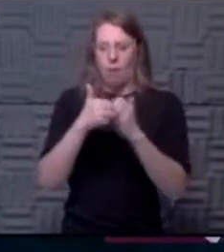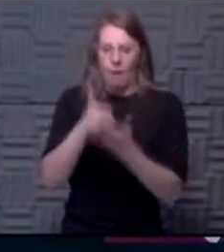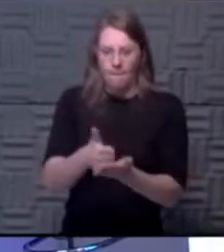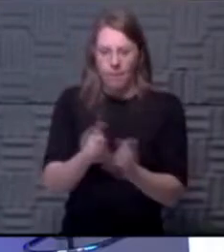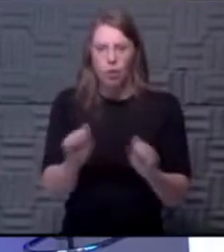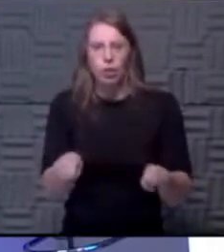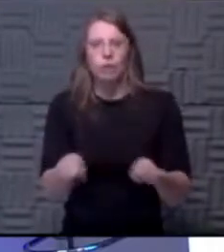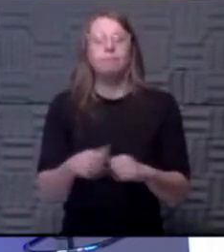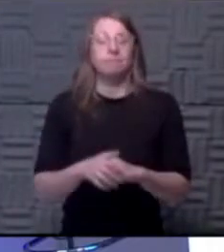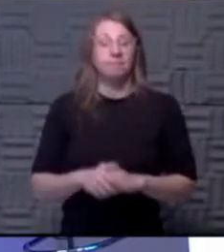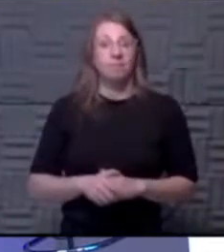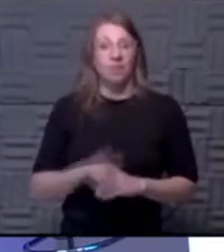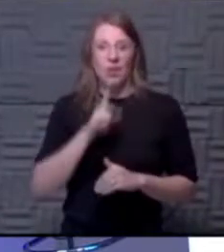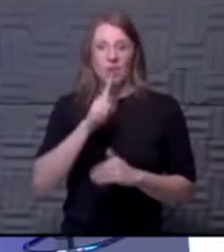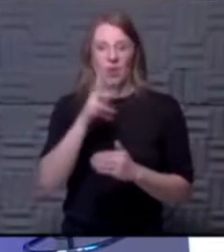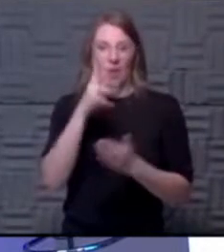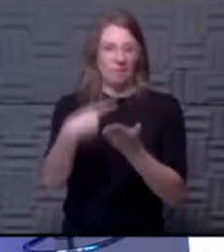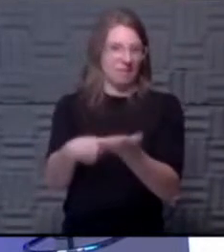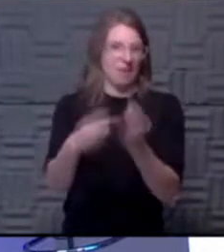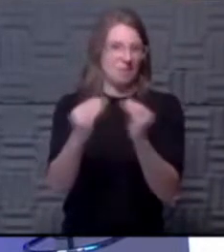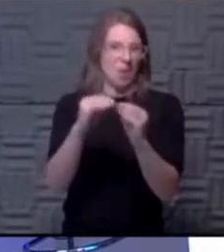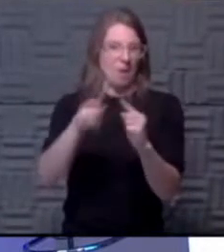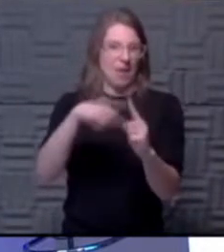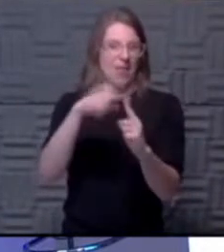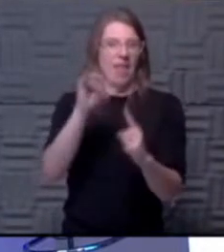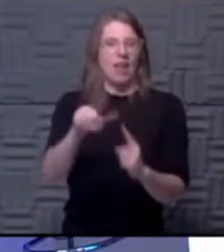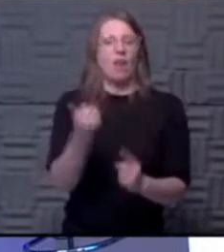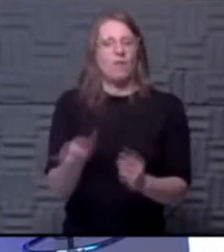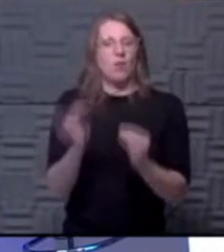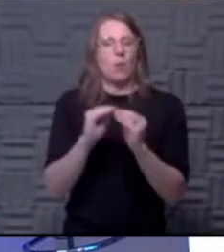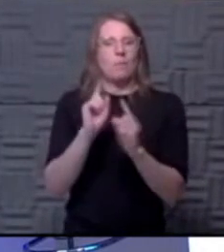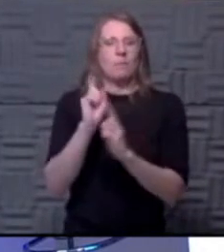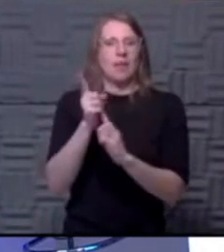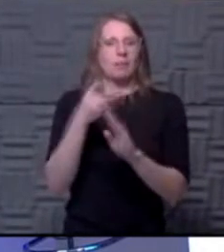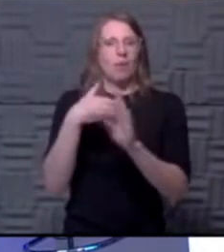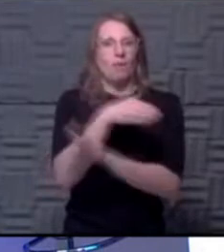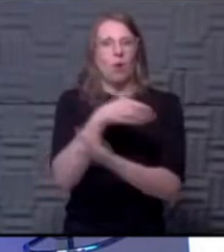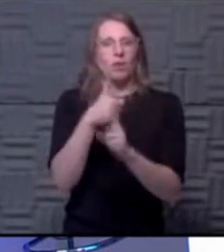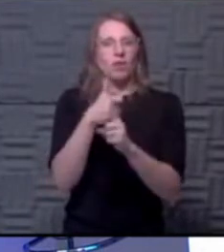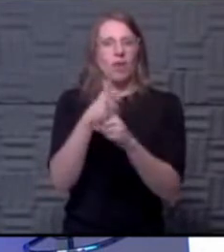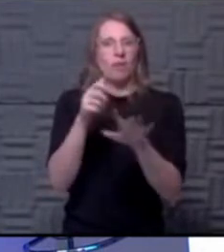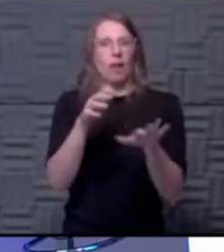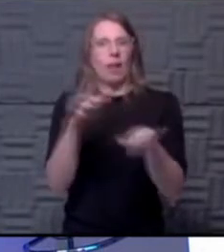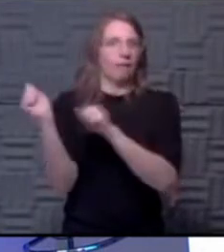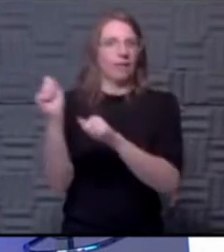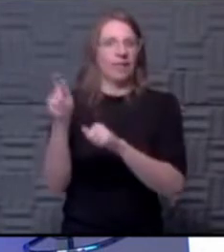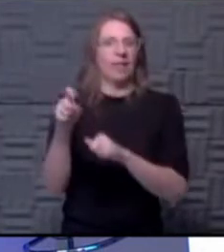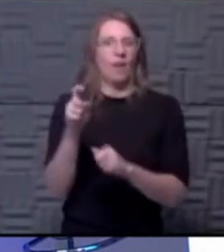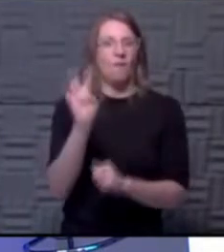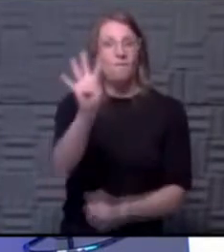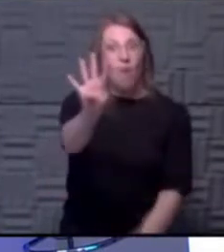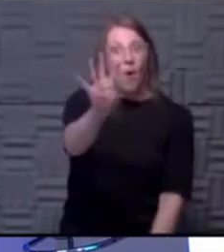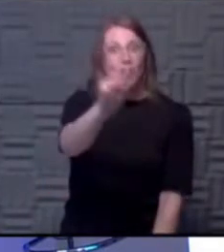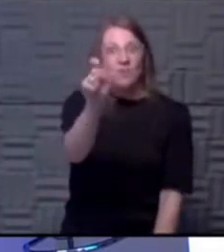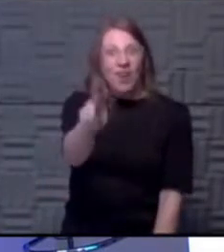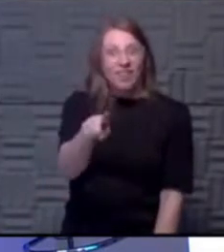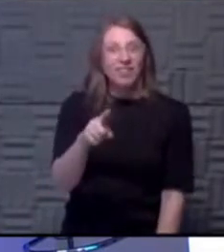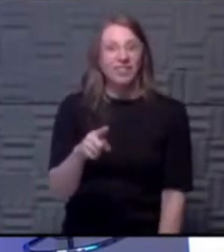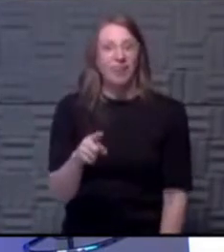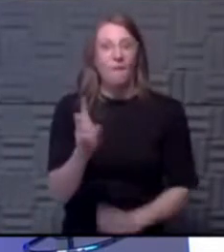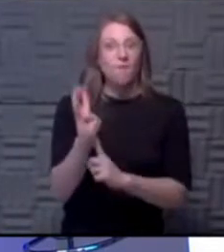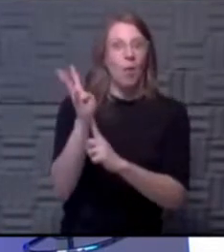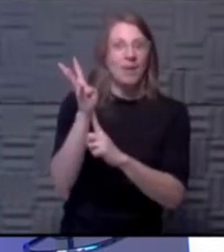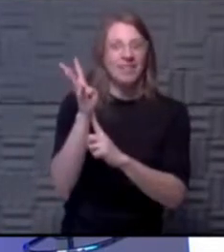So I'm sure we'll talk more about that. Well, I know we've just got a couple minutes before you have to run. Jill, you want to get to some